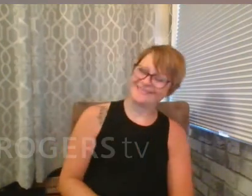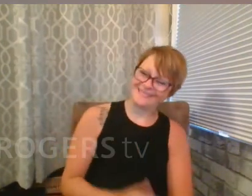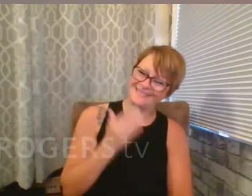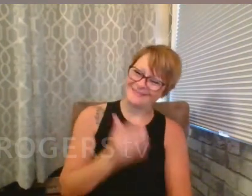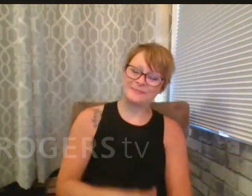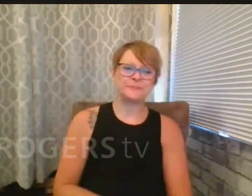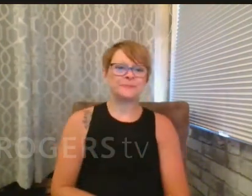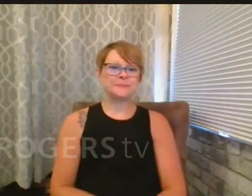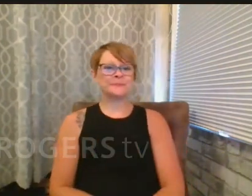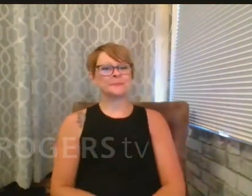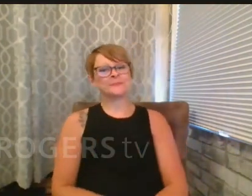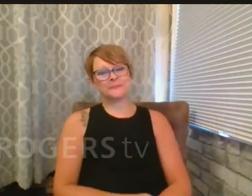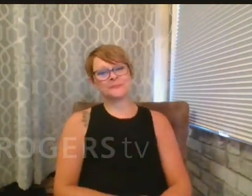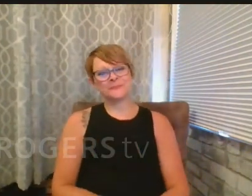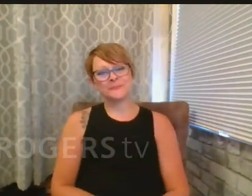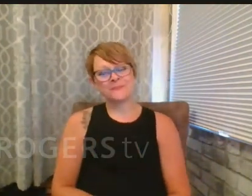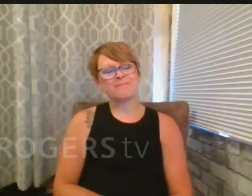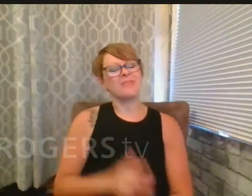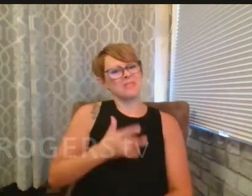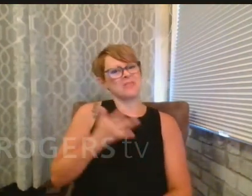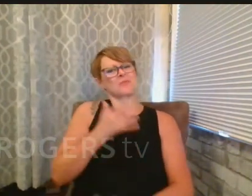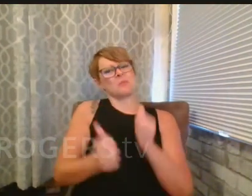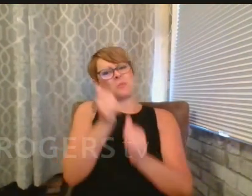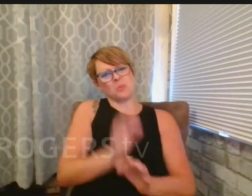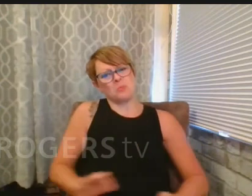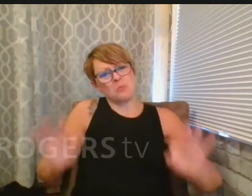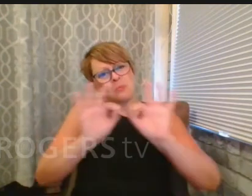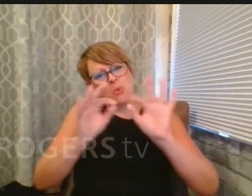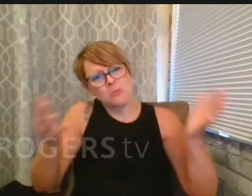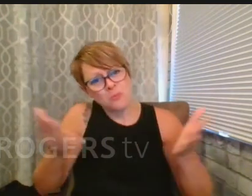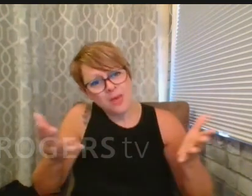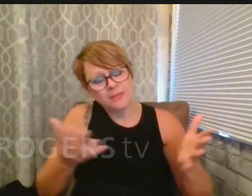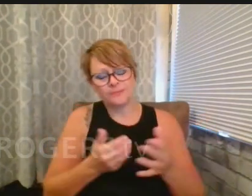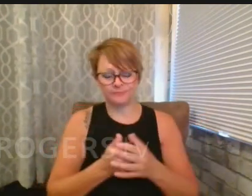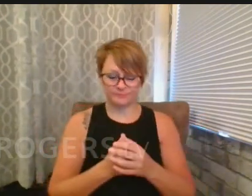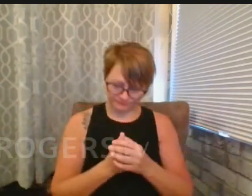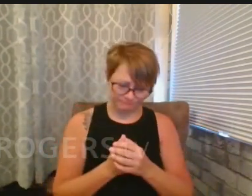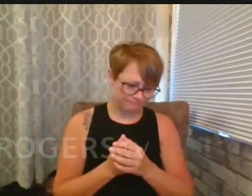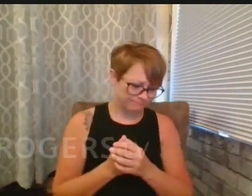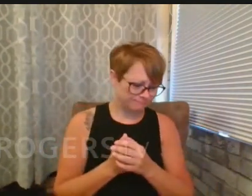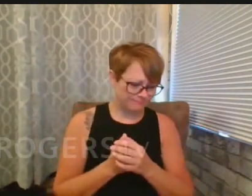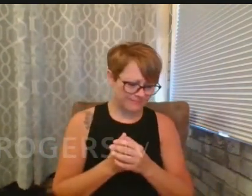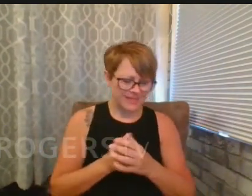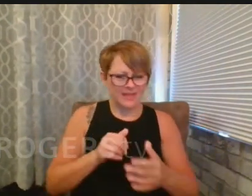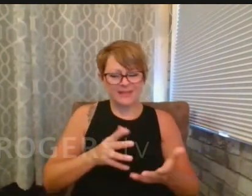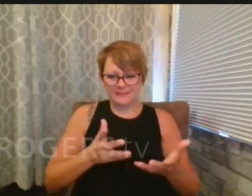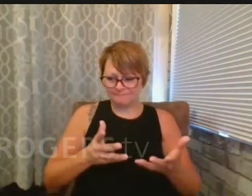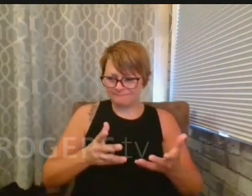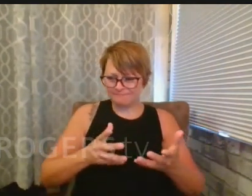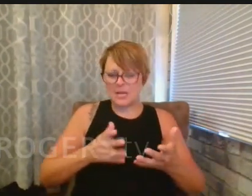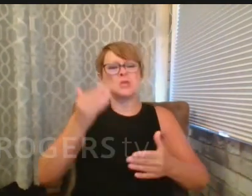Well, I think that one of the most important thing is to find yourself first. You really have